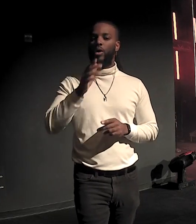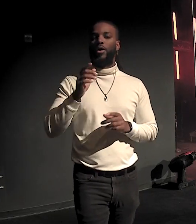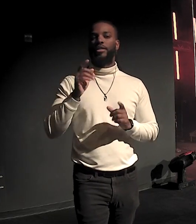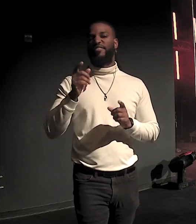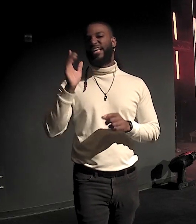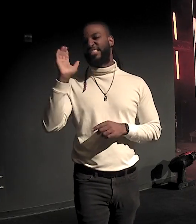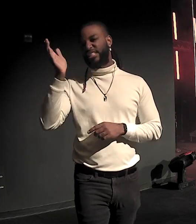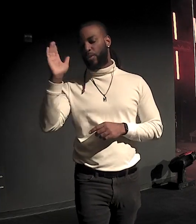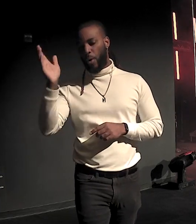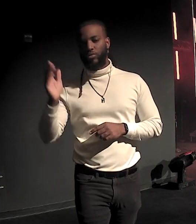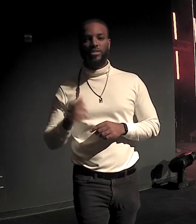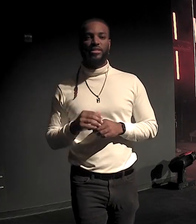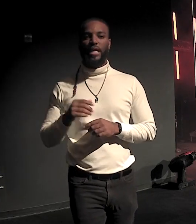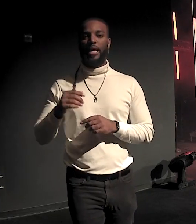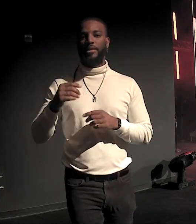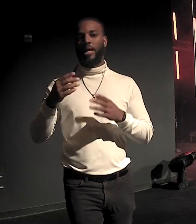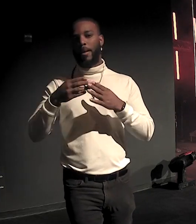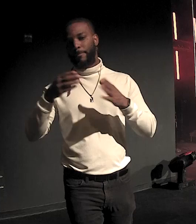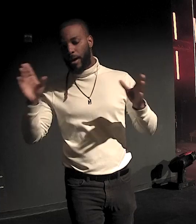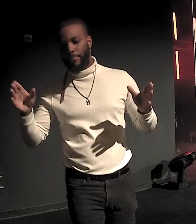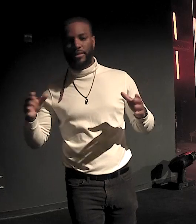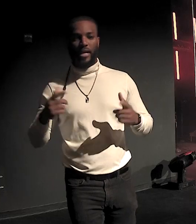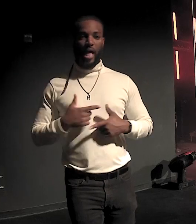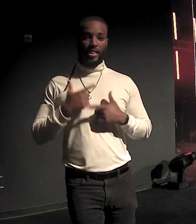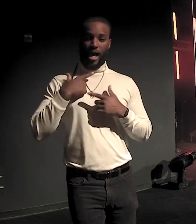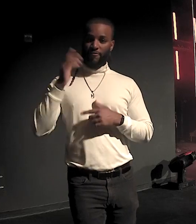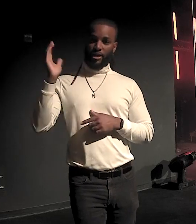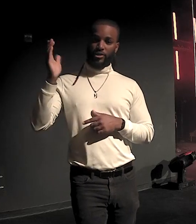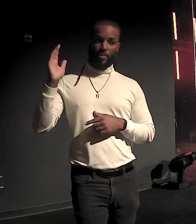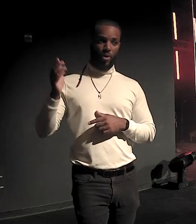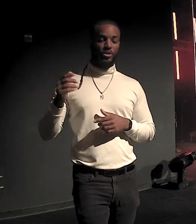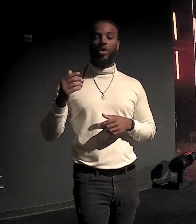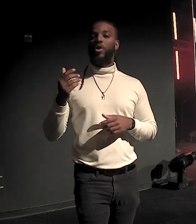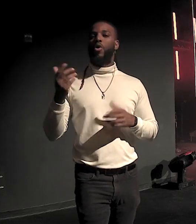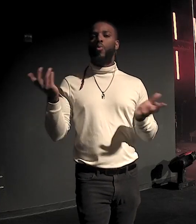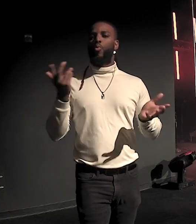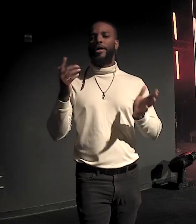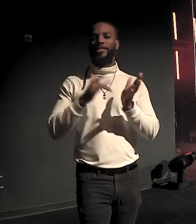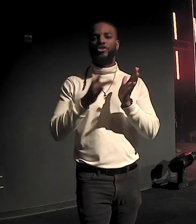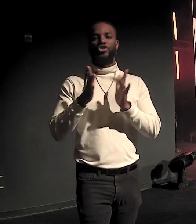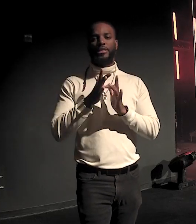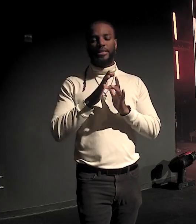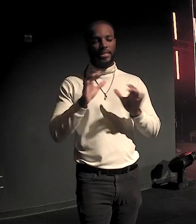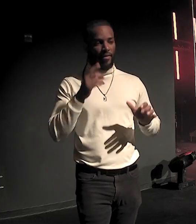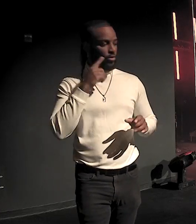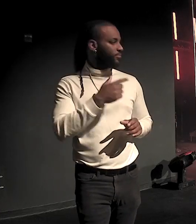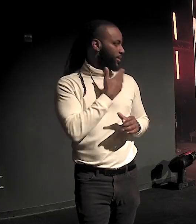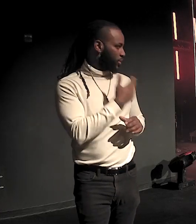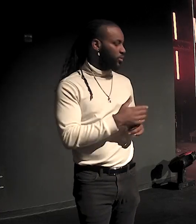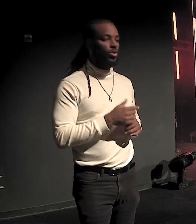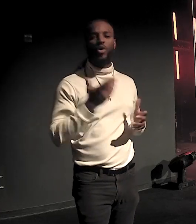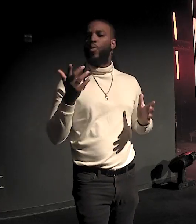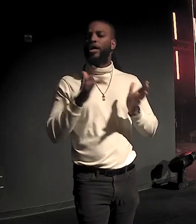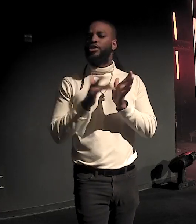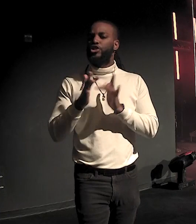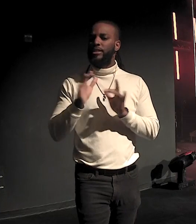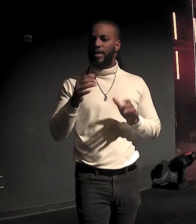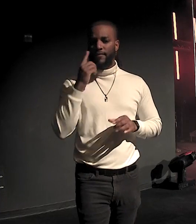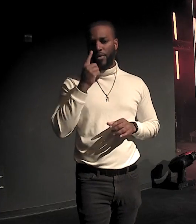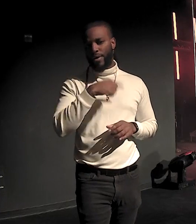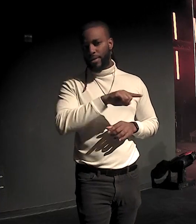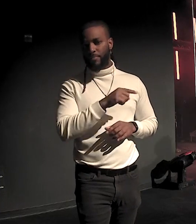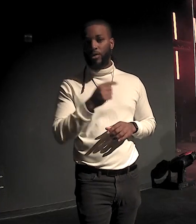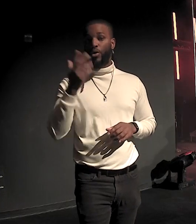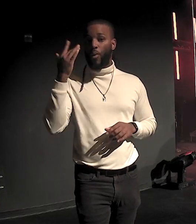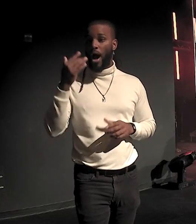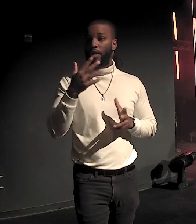testimonies, public, live testimonies on what Jesus done, thank you, what Jesus did for them, you know,